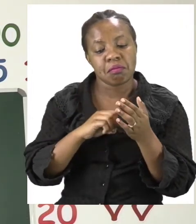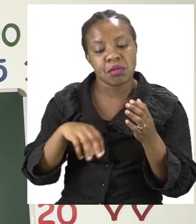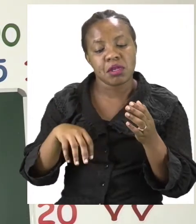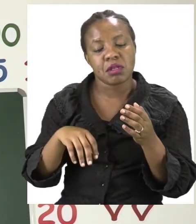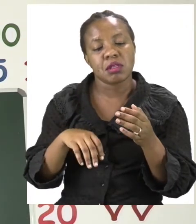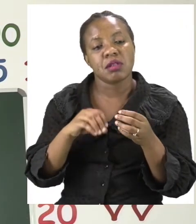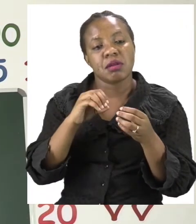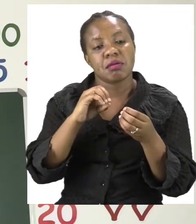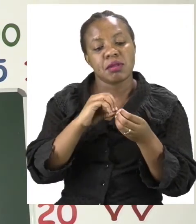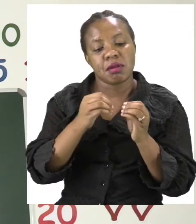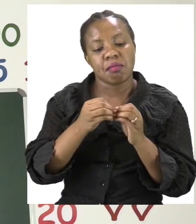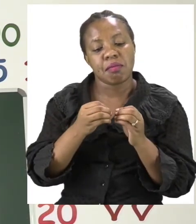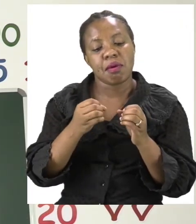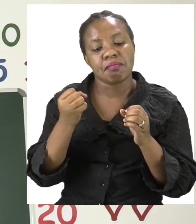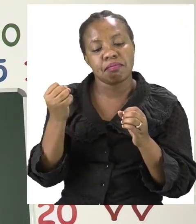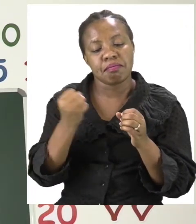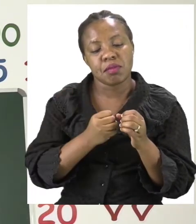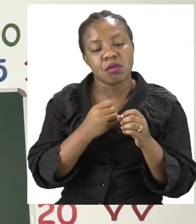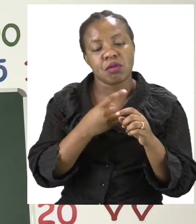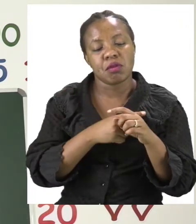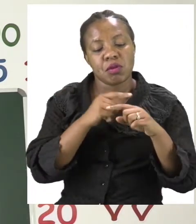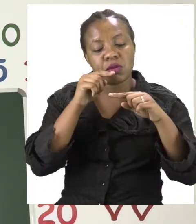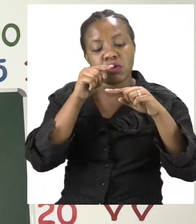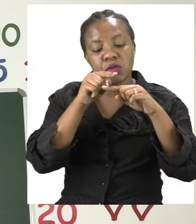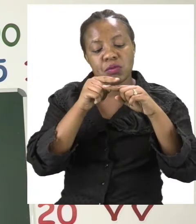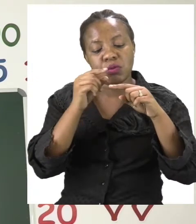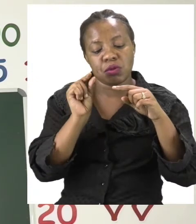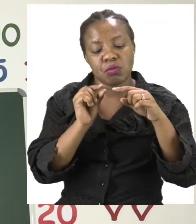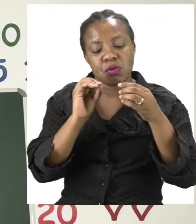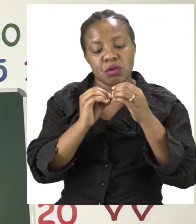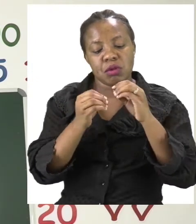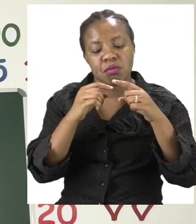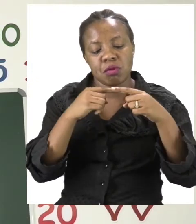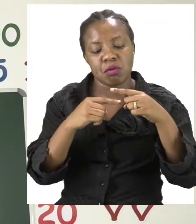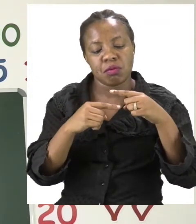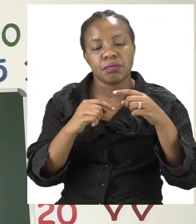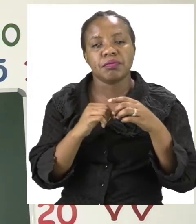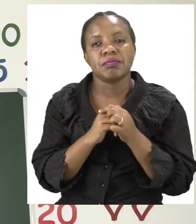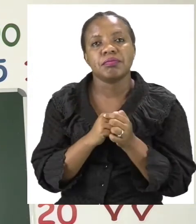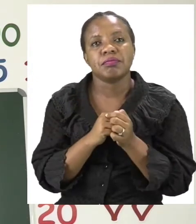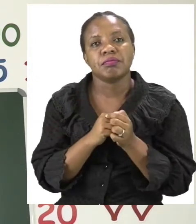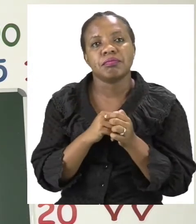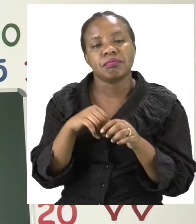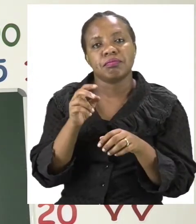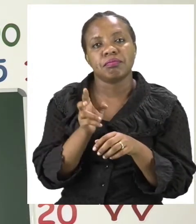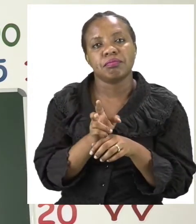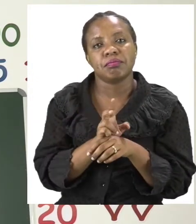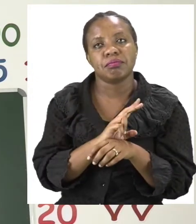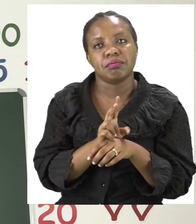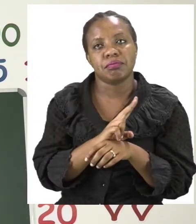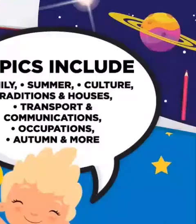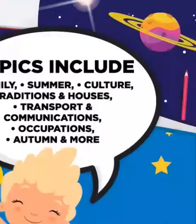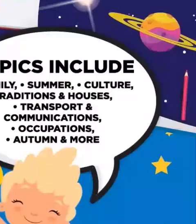Have fun and use your counters if you need to, or a number line, and I will see you after our short